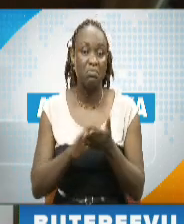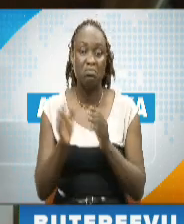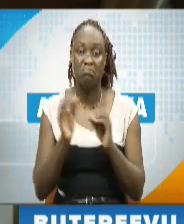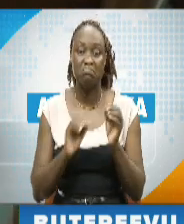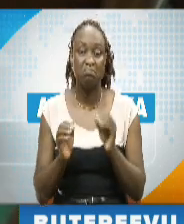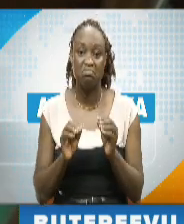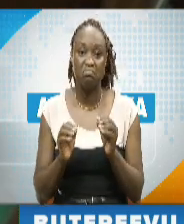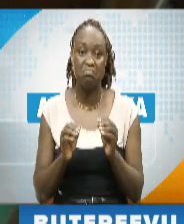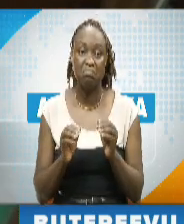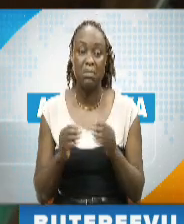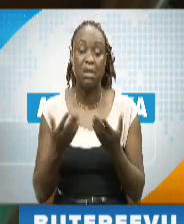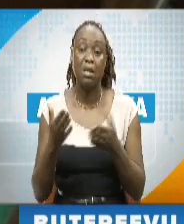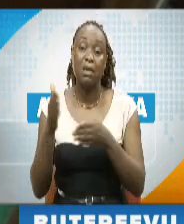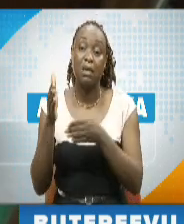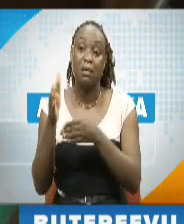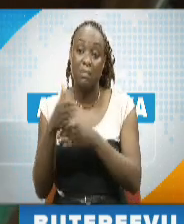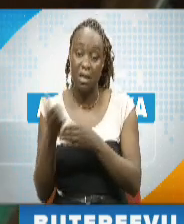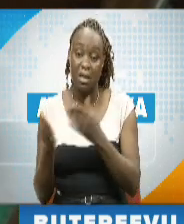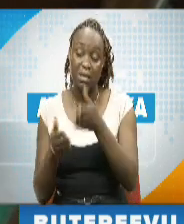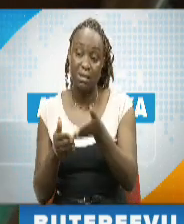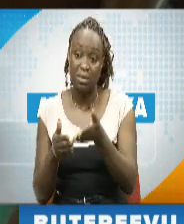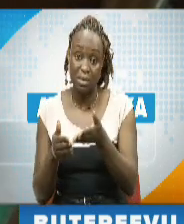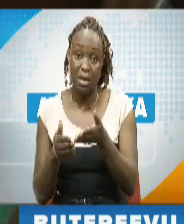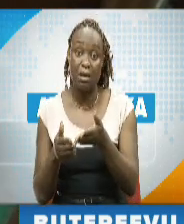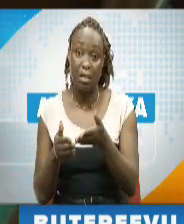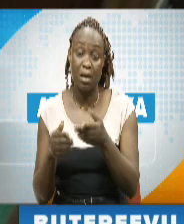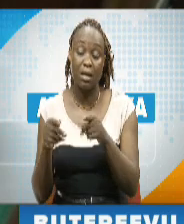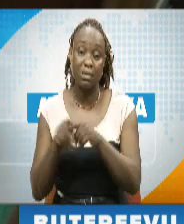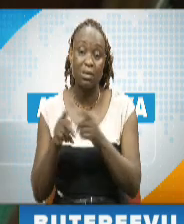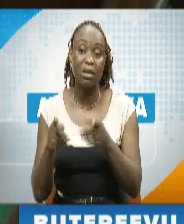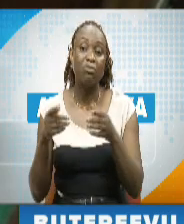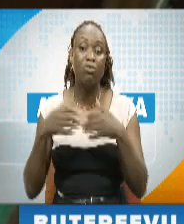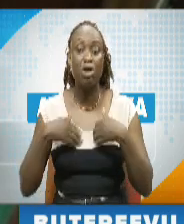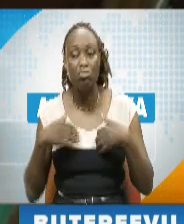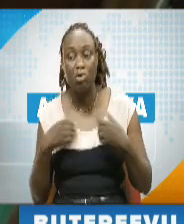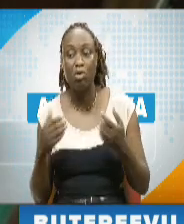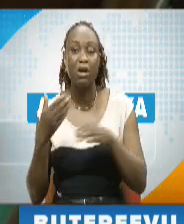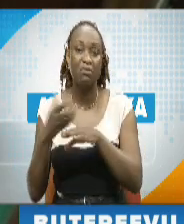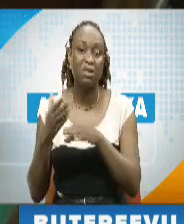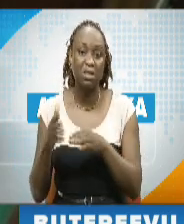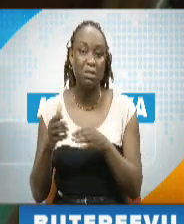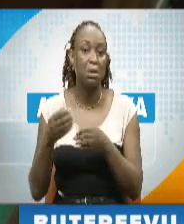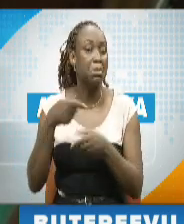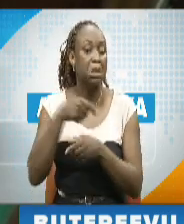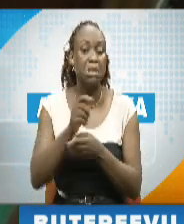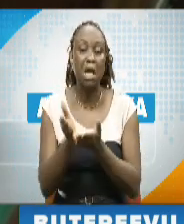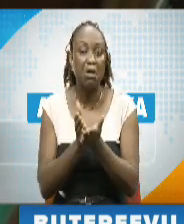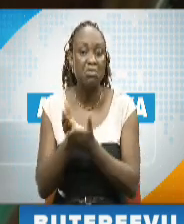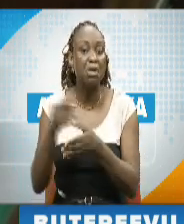Minister of State for Animal Industry and Fisheries, no scandal.